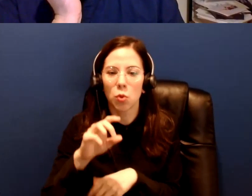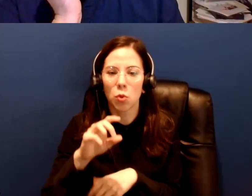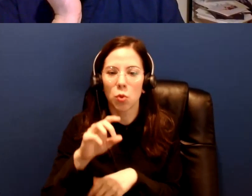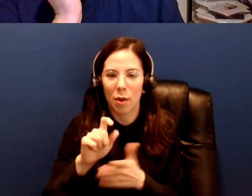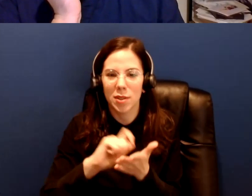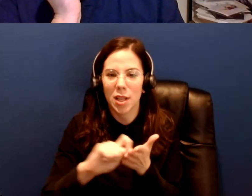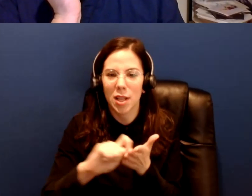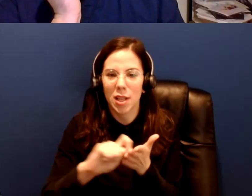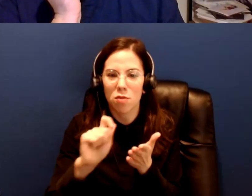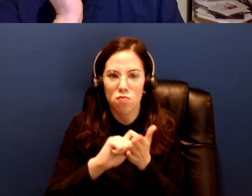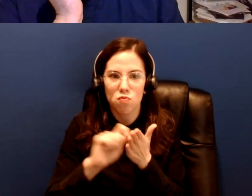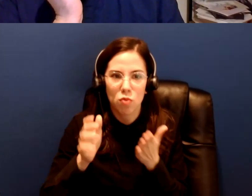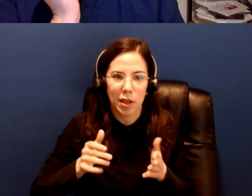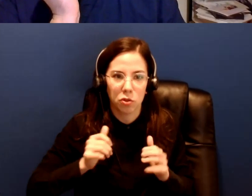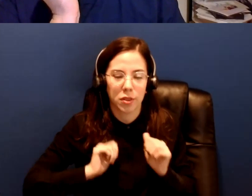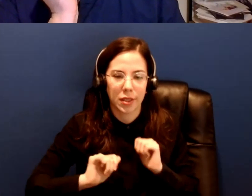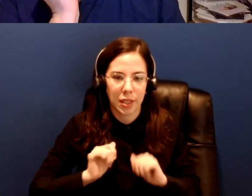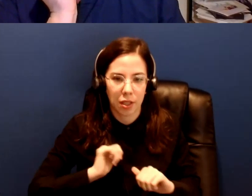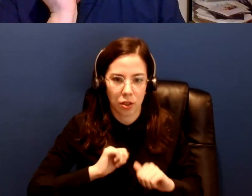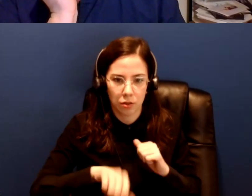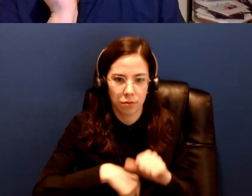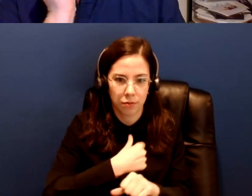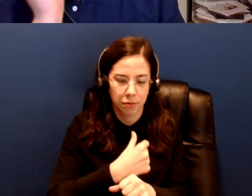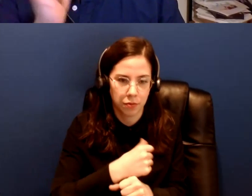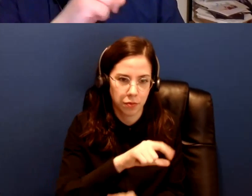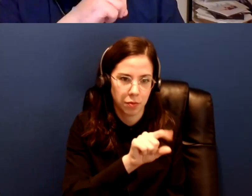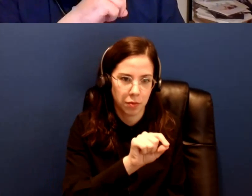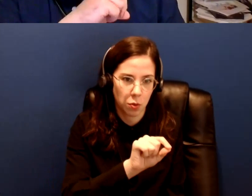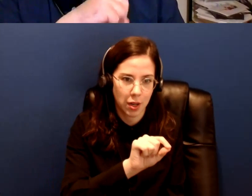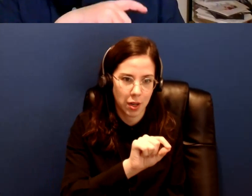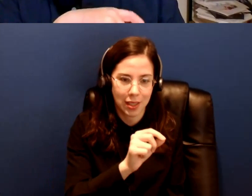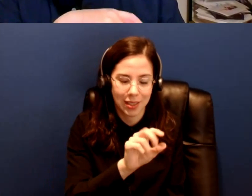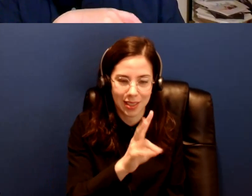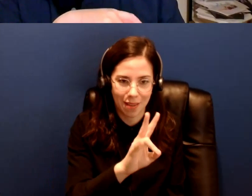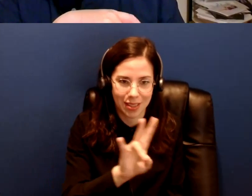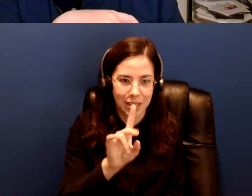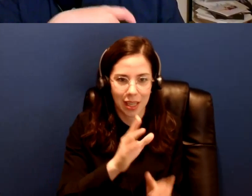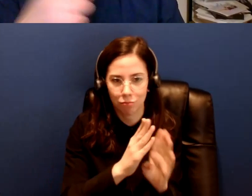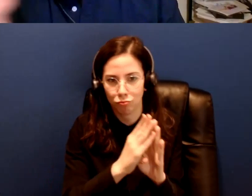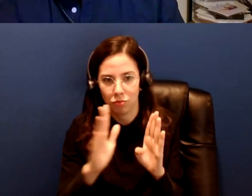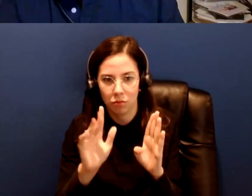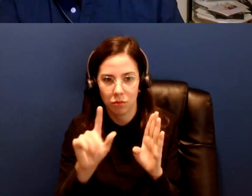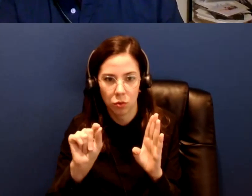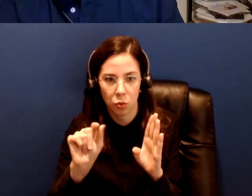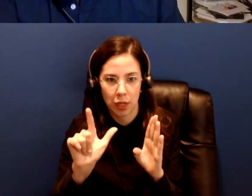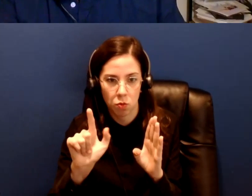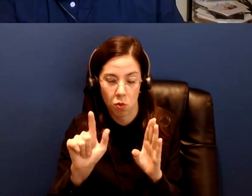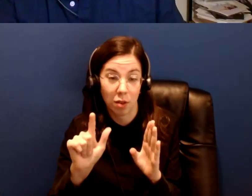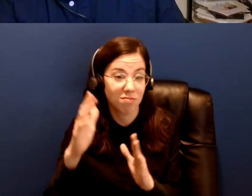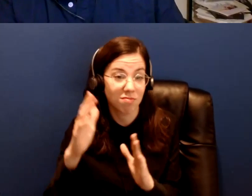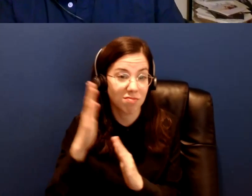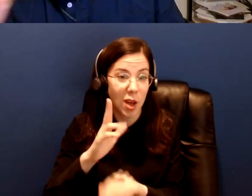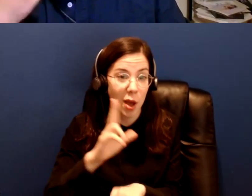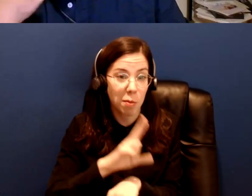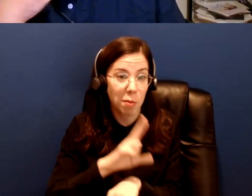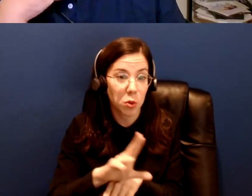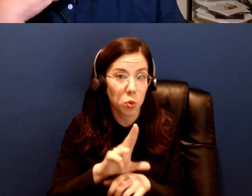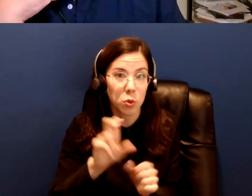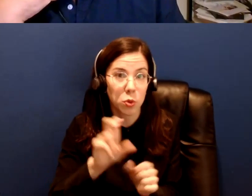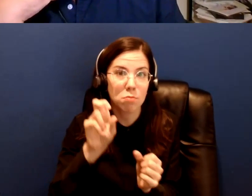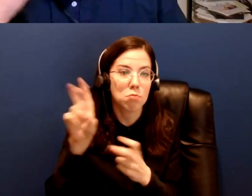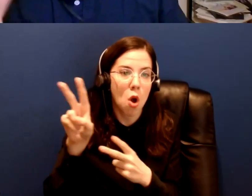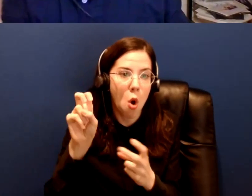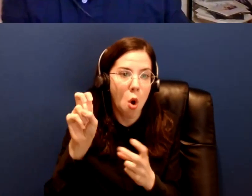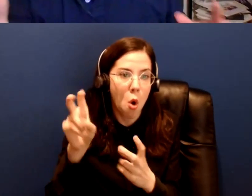and 2021, the biggest function of that we used was to schedule posts in advance. Um,